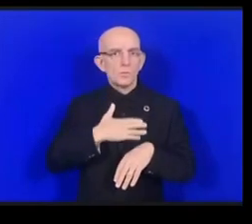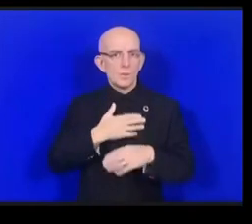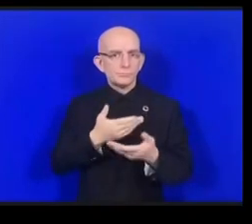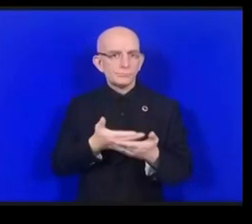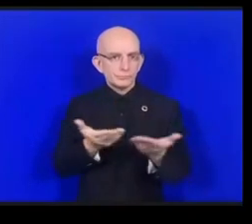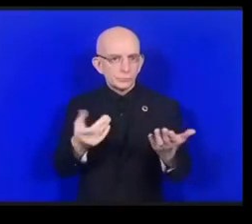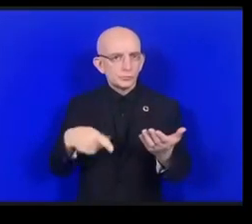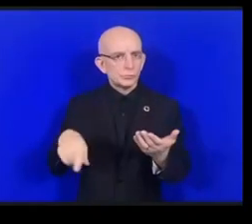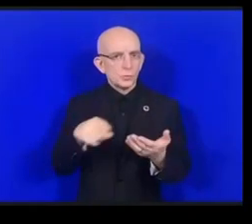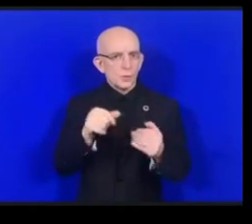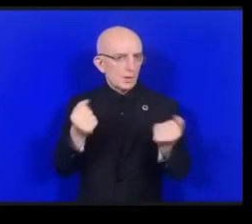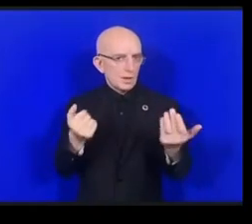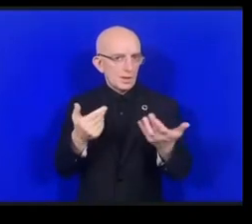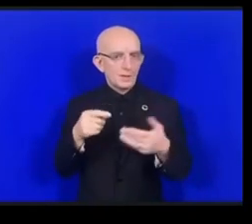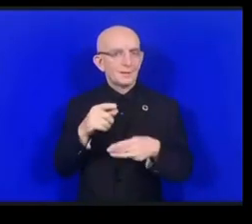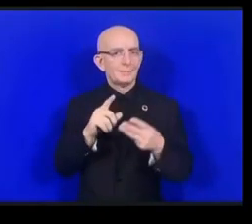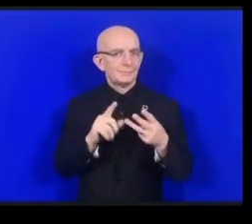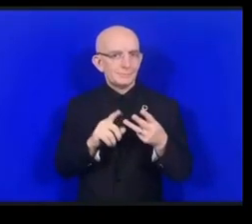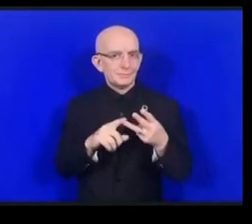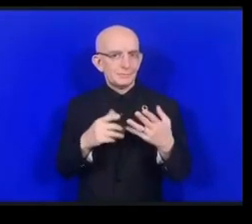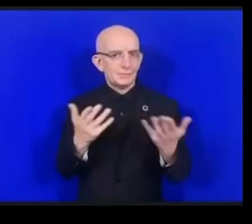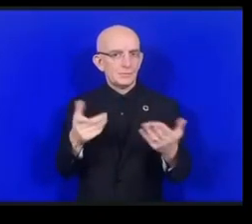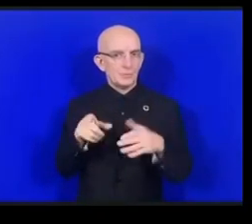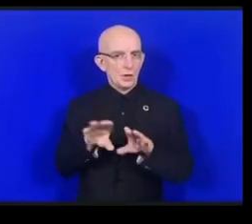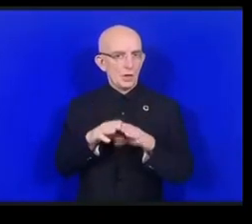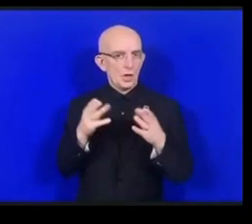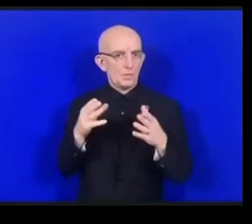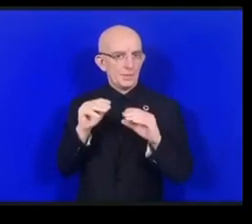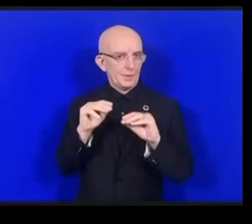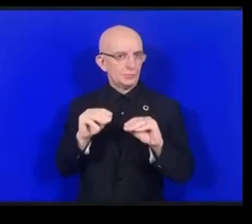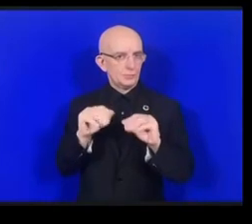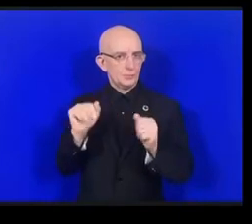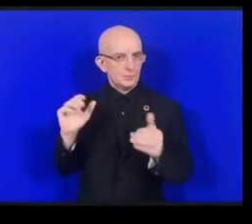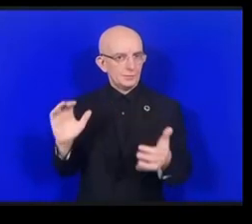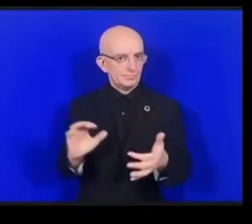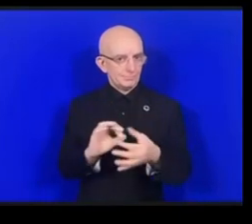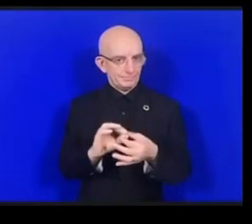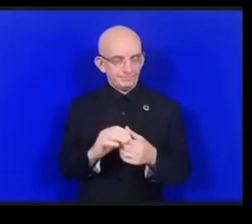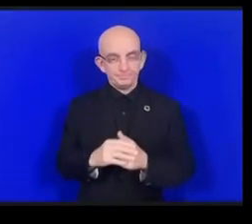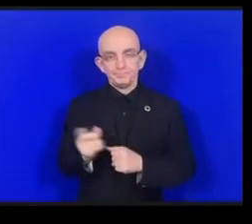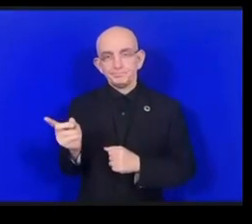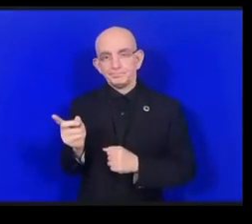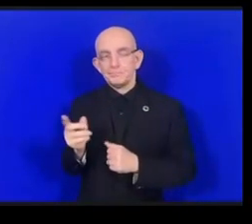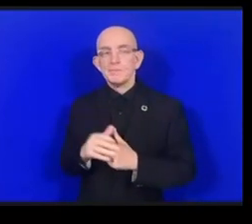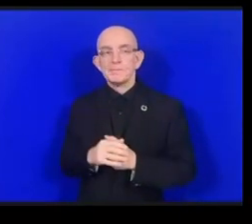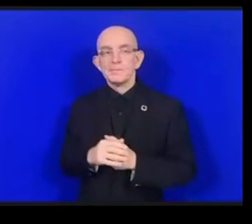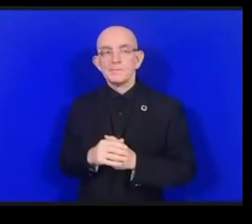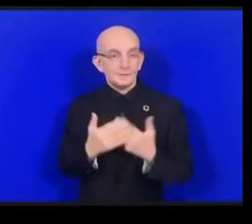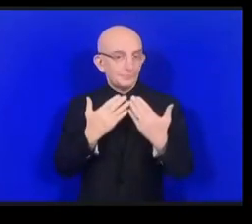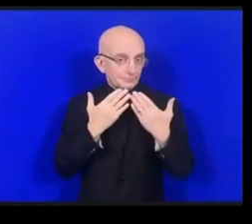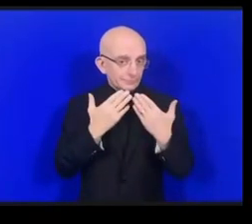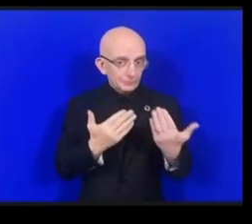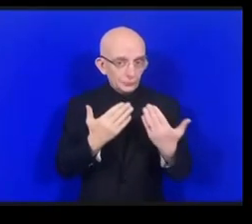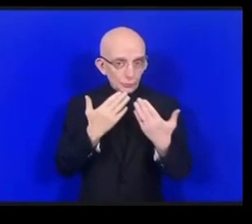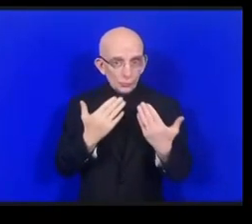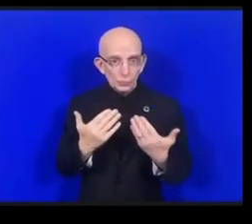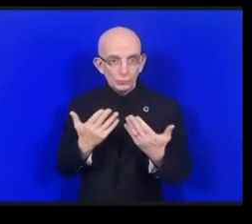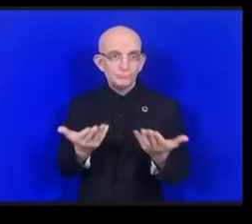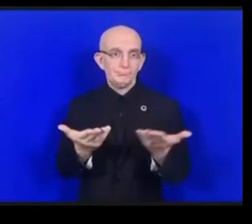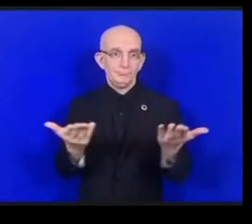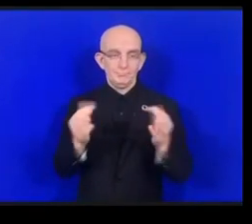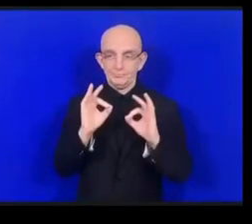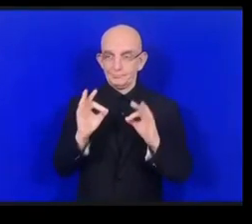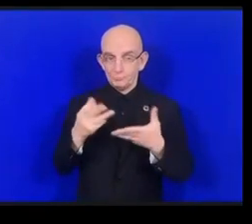and uh thank you very much for uh the invitation to be here today I want to just say briefly that the Oar or the open